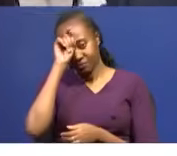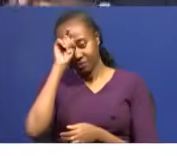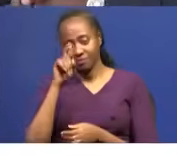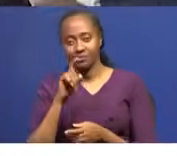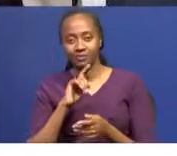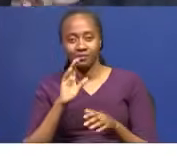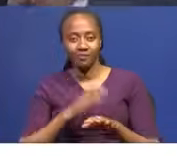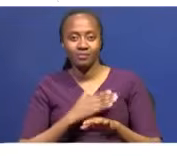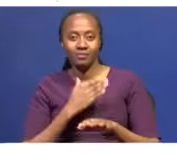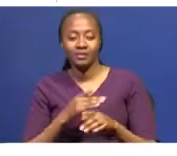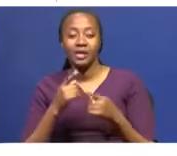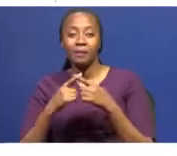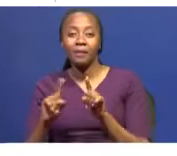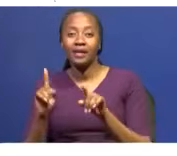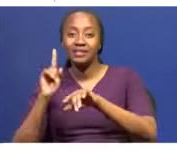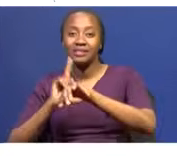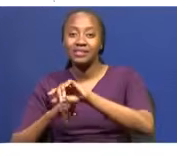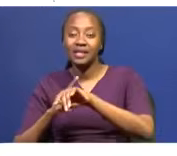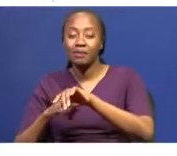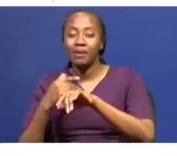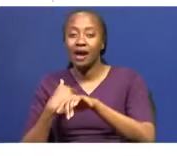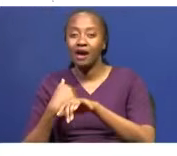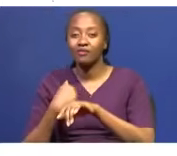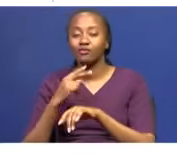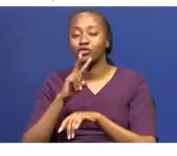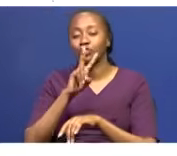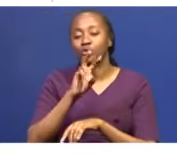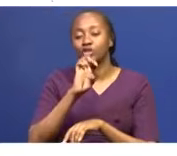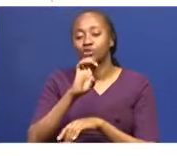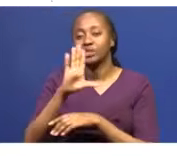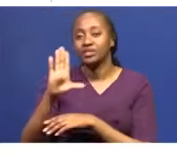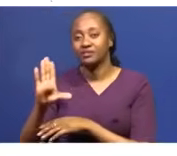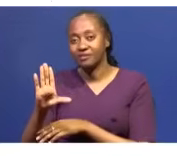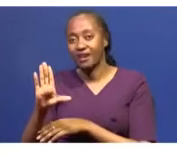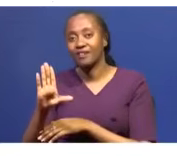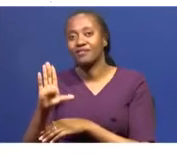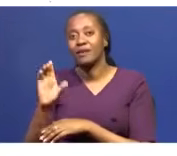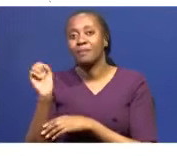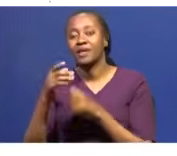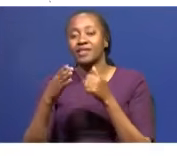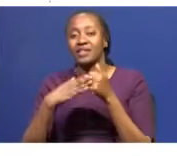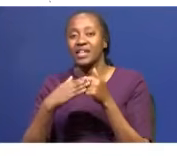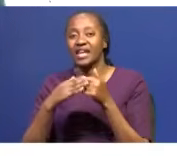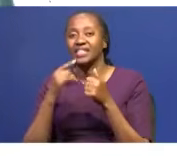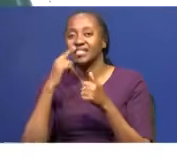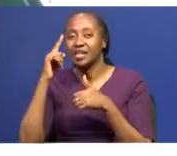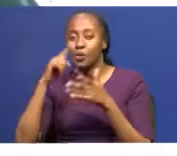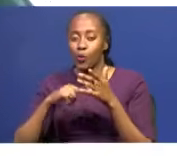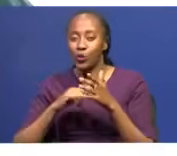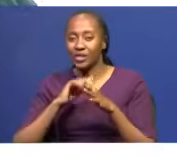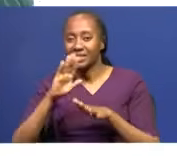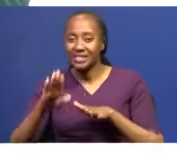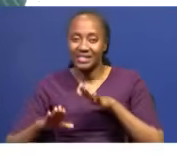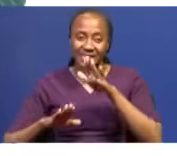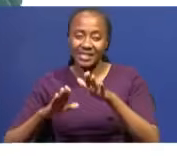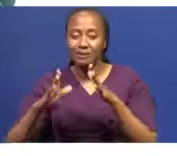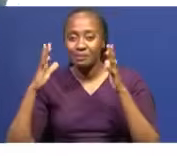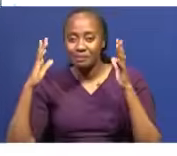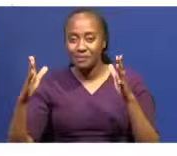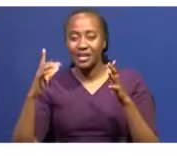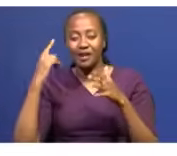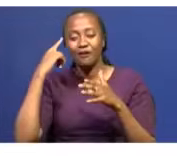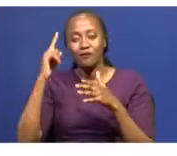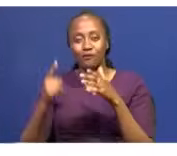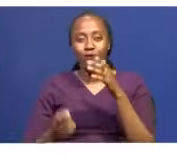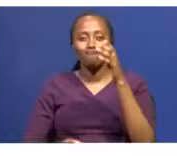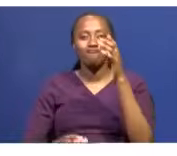And on the 14th of September 2025, Dr. Isaac Kalua Green marked yet another milestone, the unveiling of his